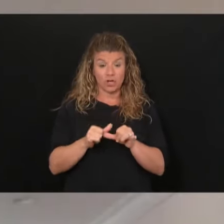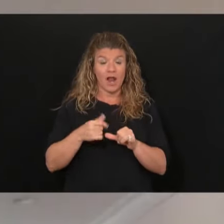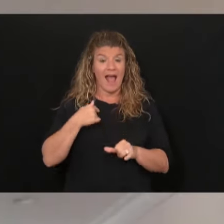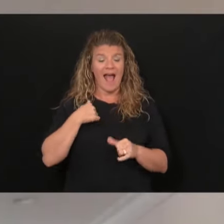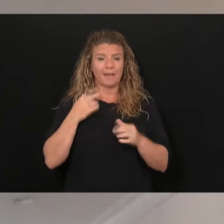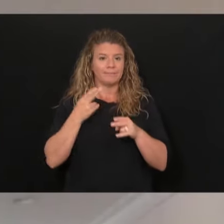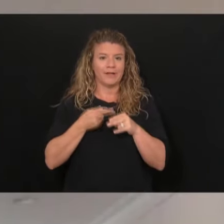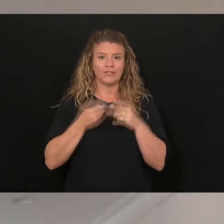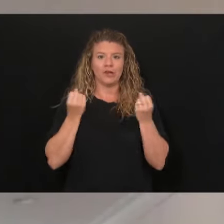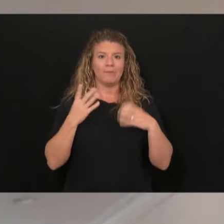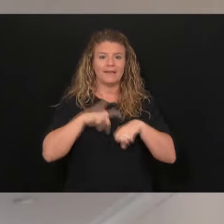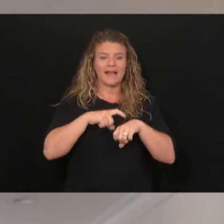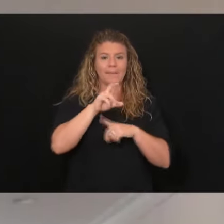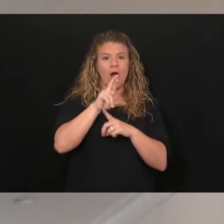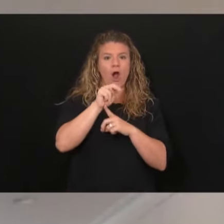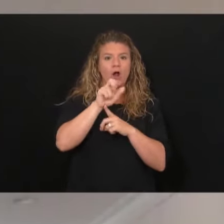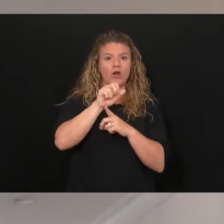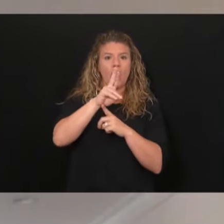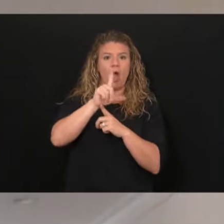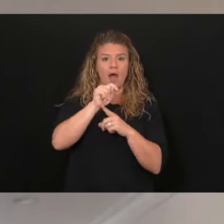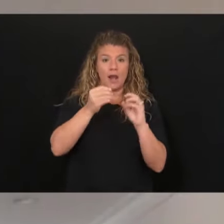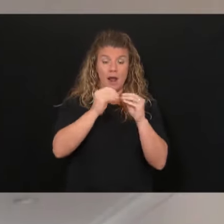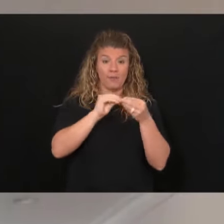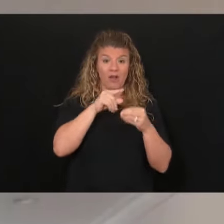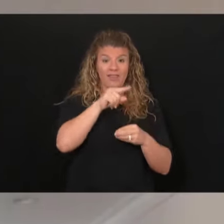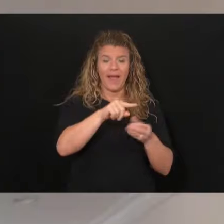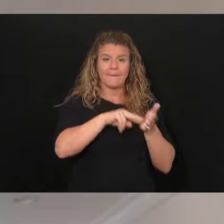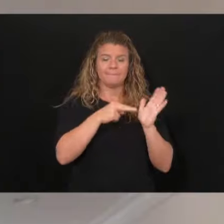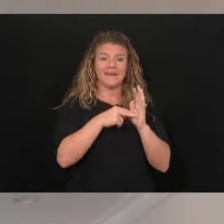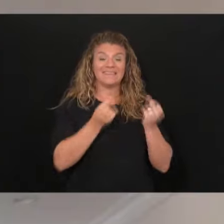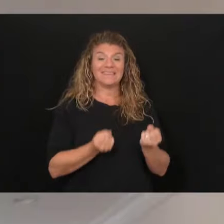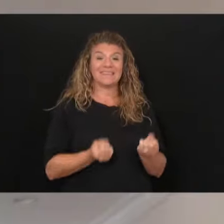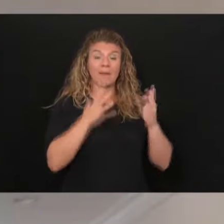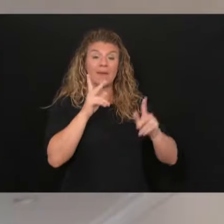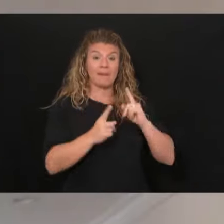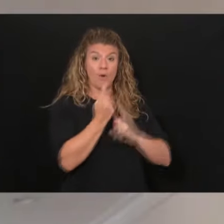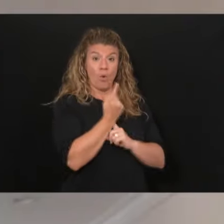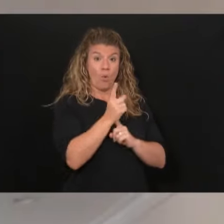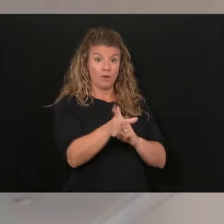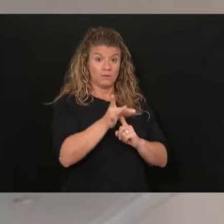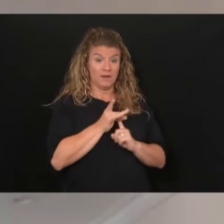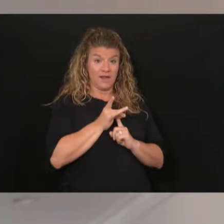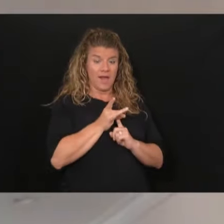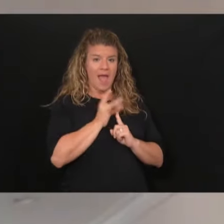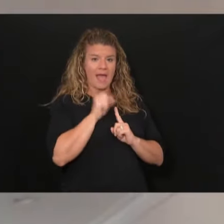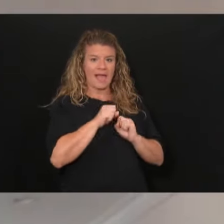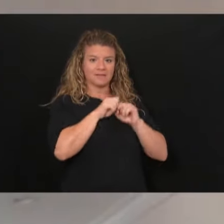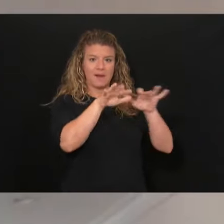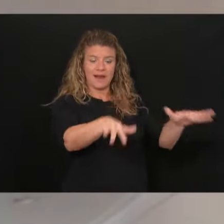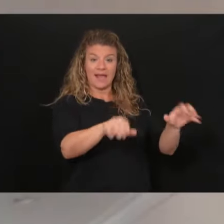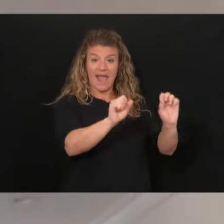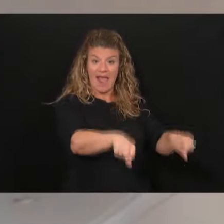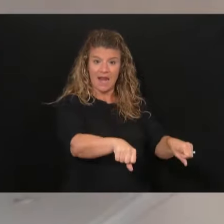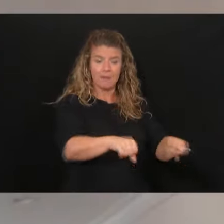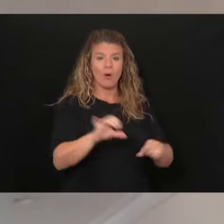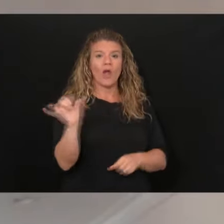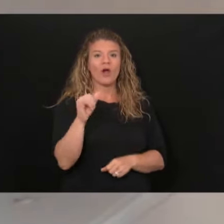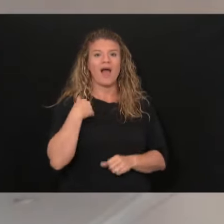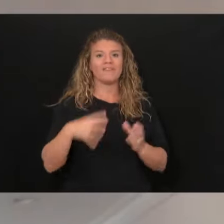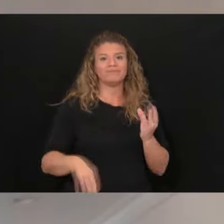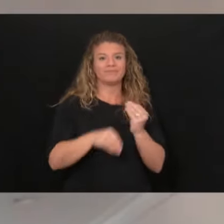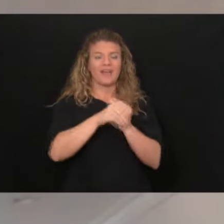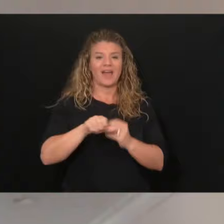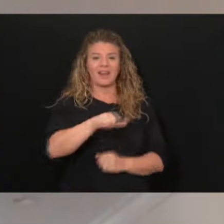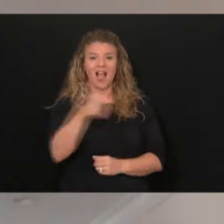the reproduction rate, how many people a single infected person will infect. But there's also another